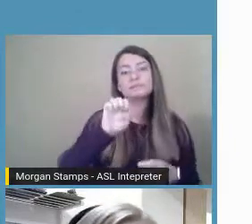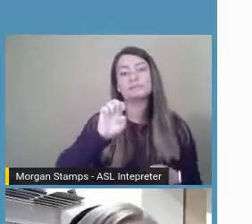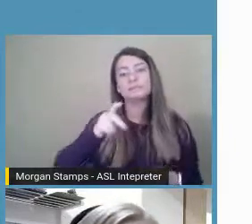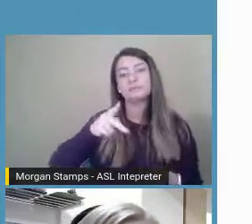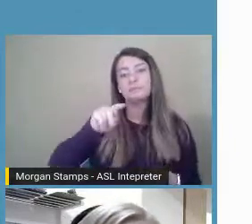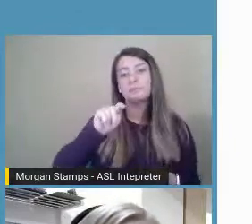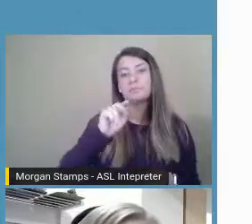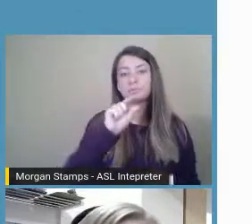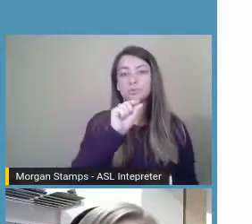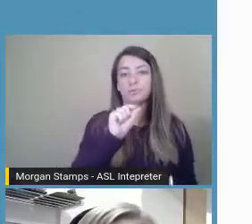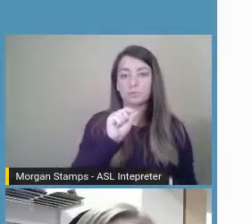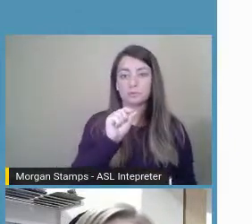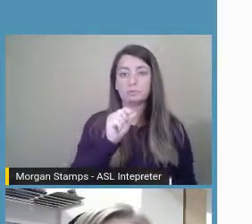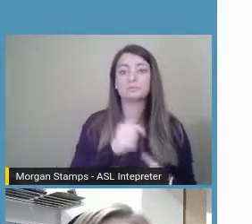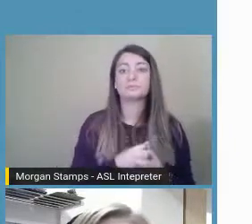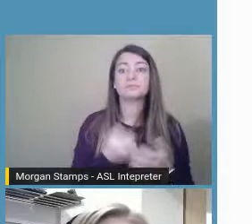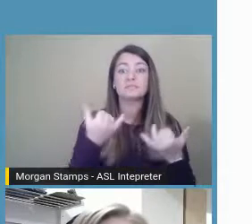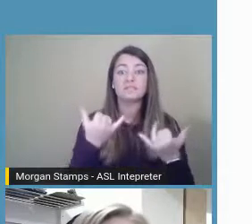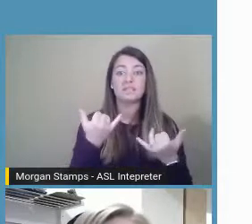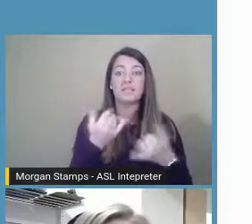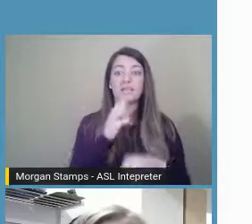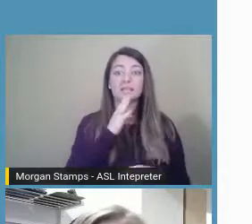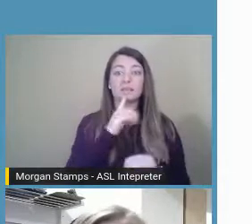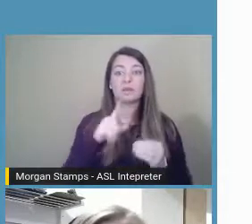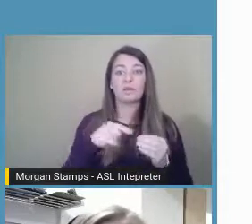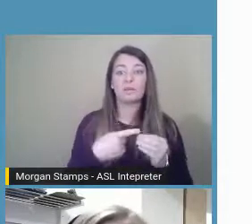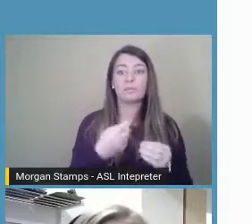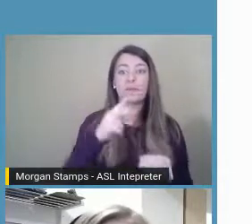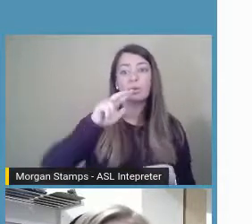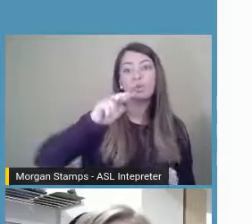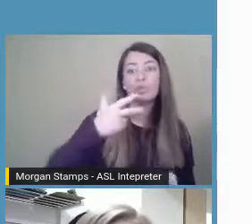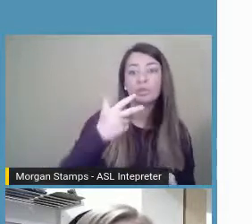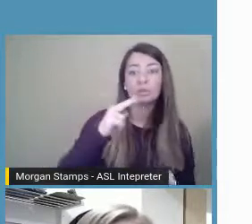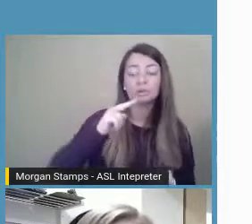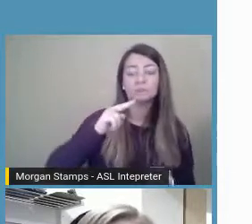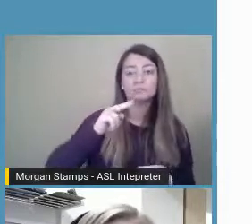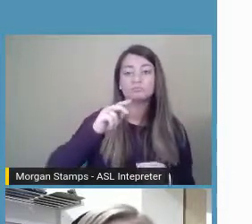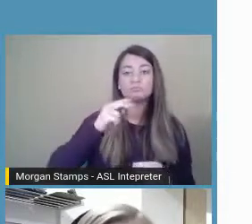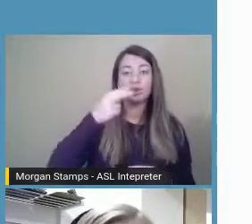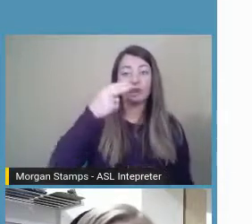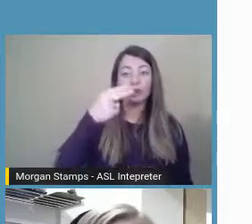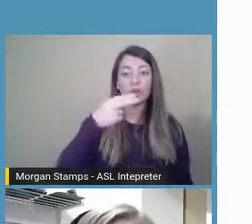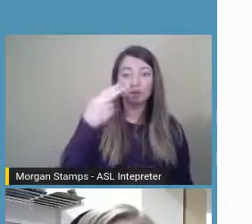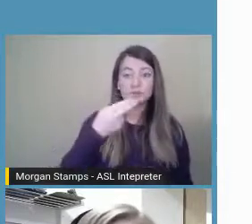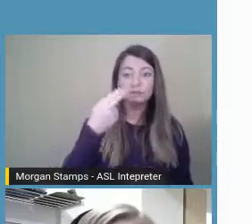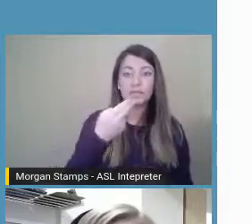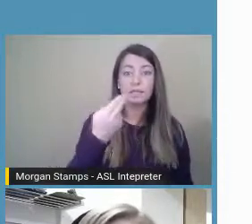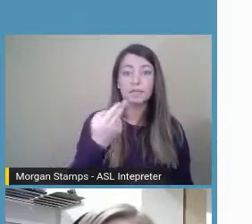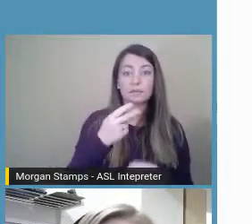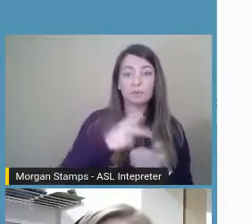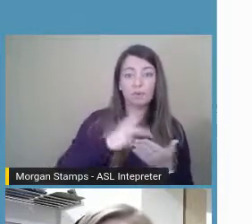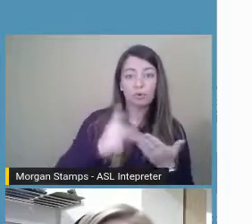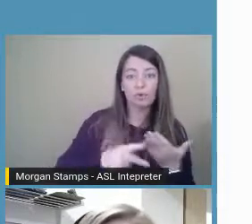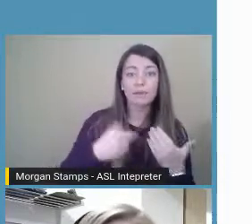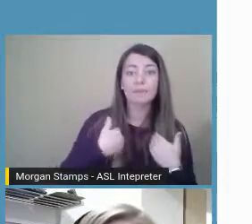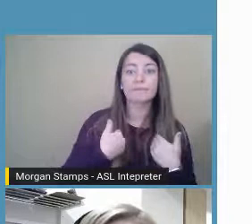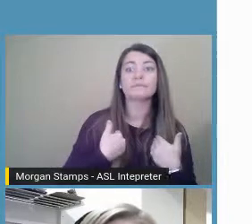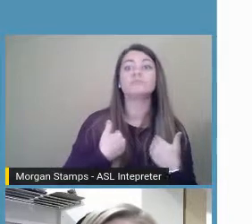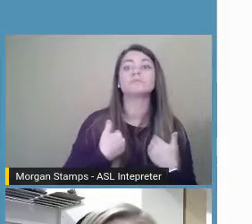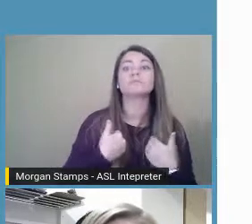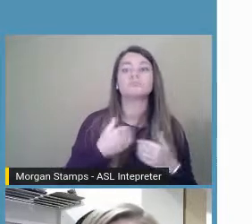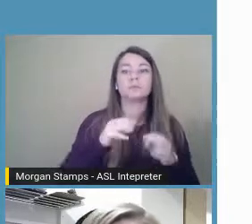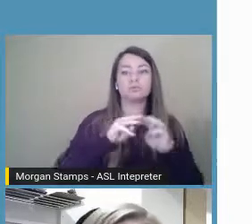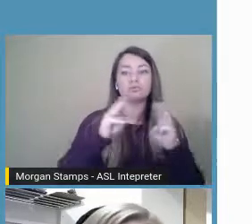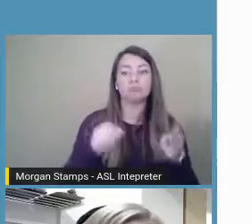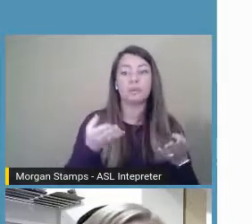is known for. In our small community, most everything is enriched through partnerships with individuals, small